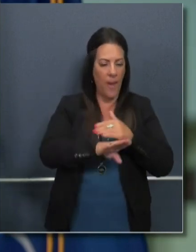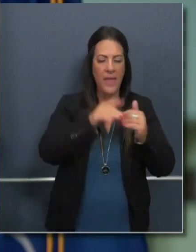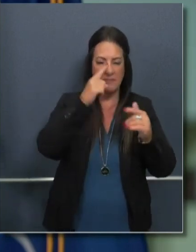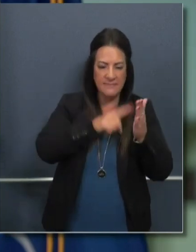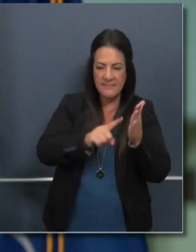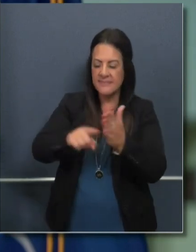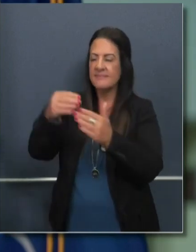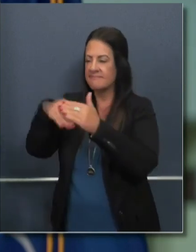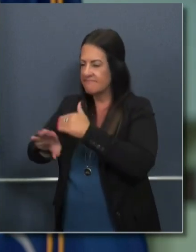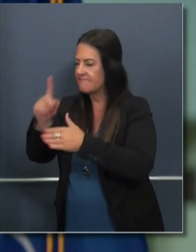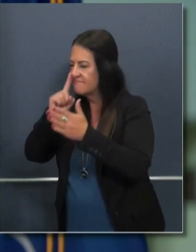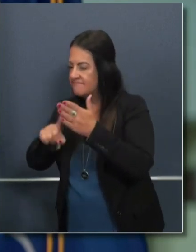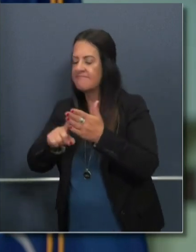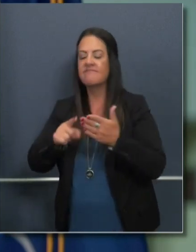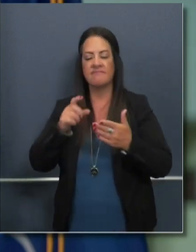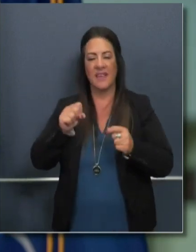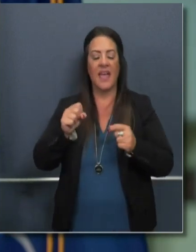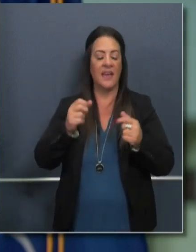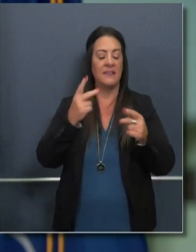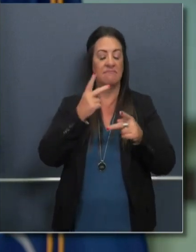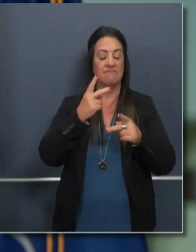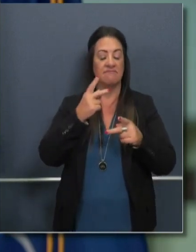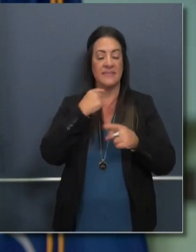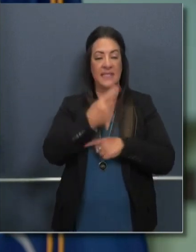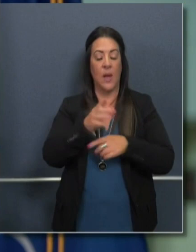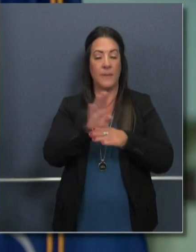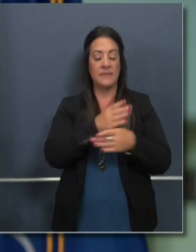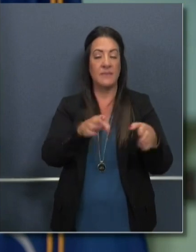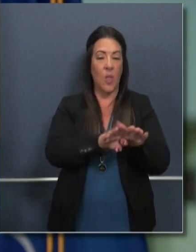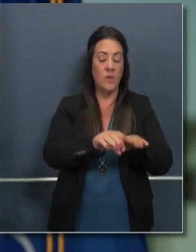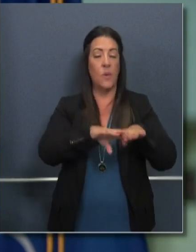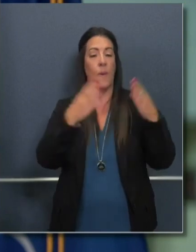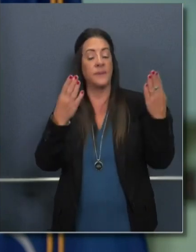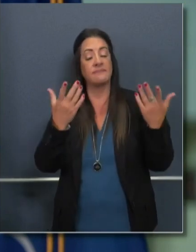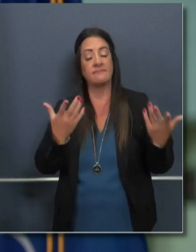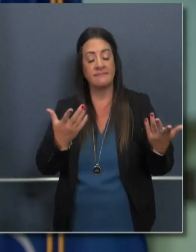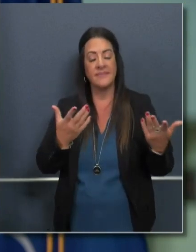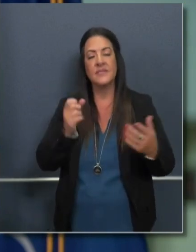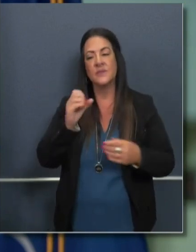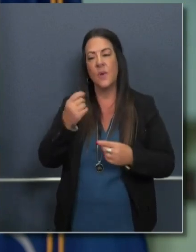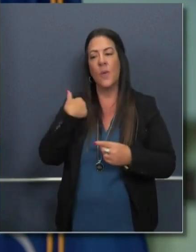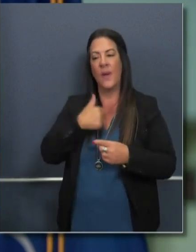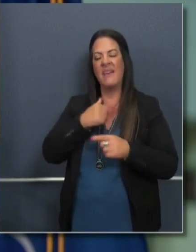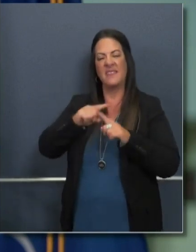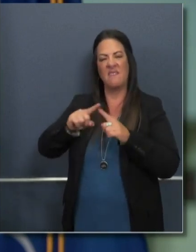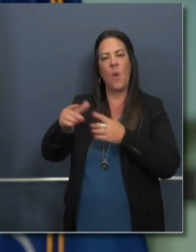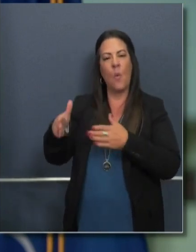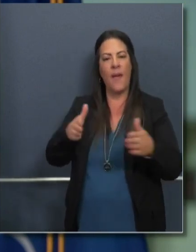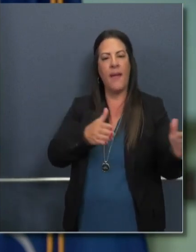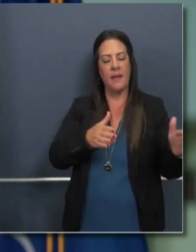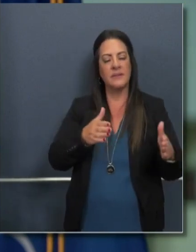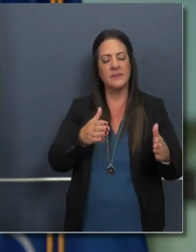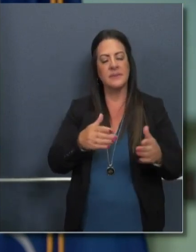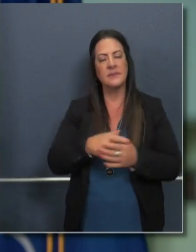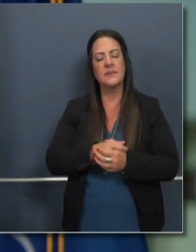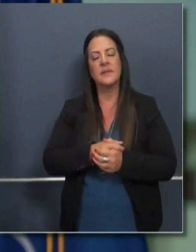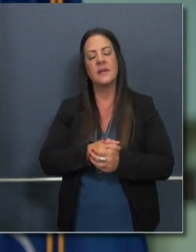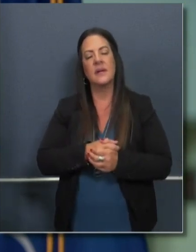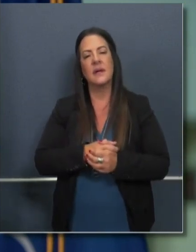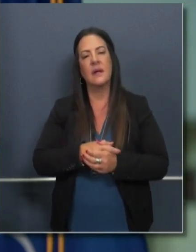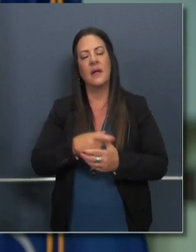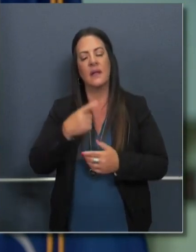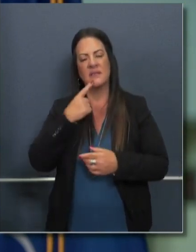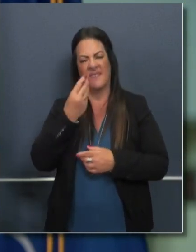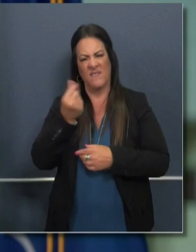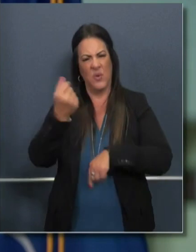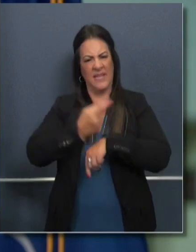have begun with the process of not a closed fist, but an open hand, an open heart, a recognition that we put forth just a few